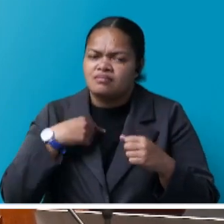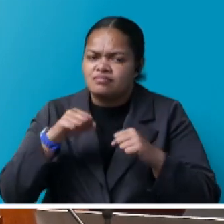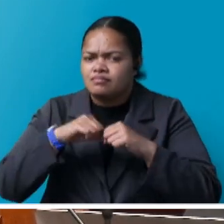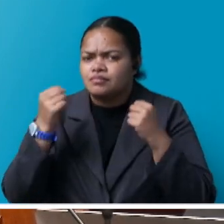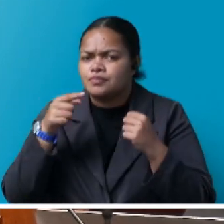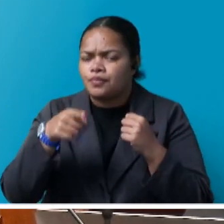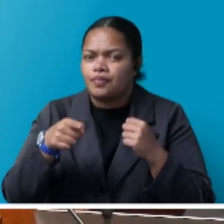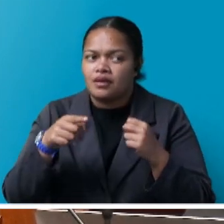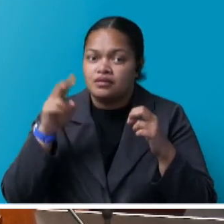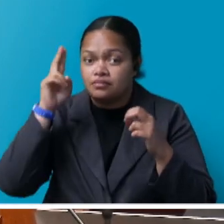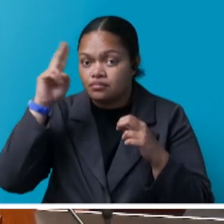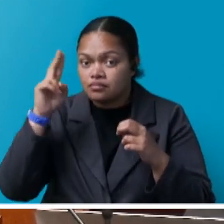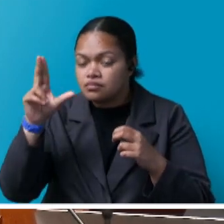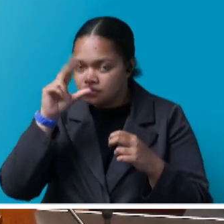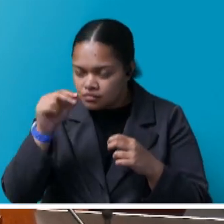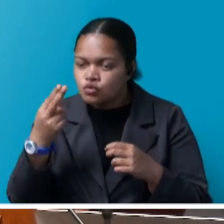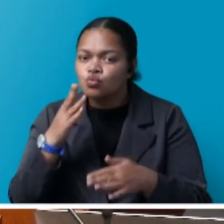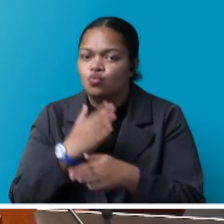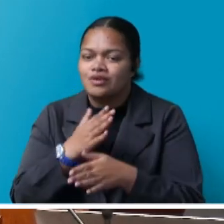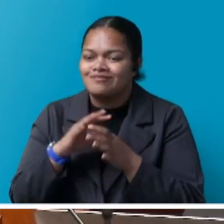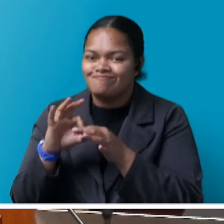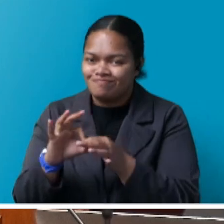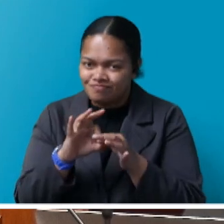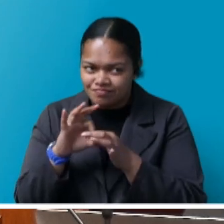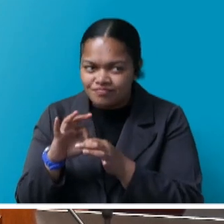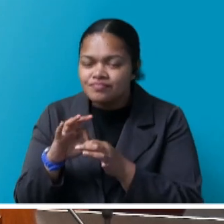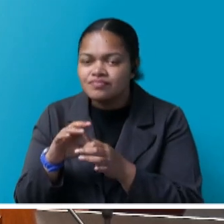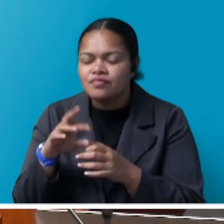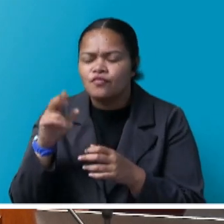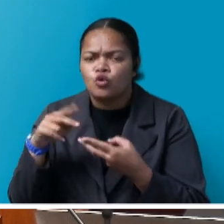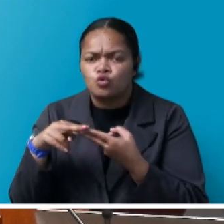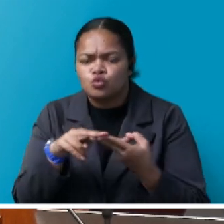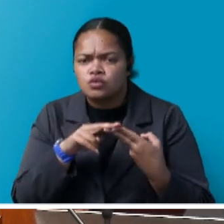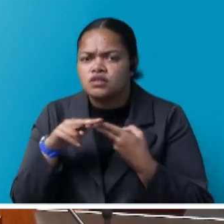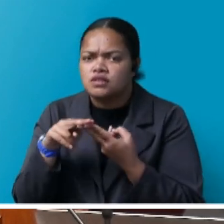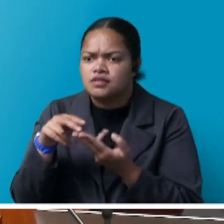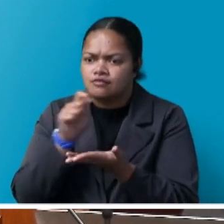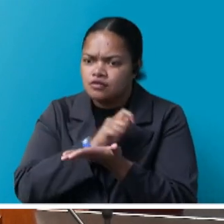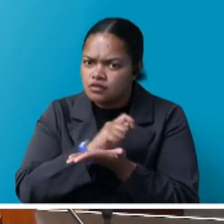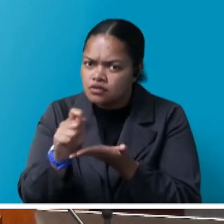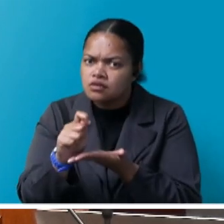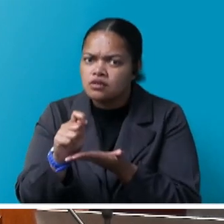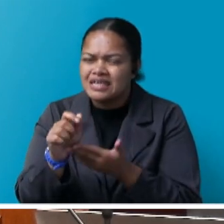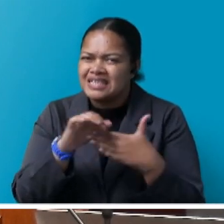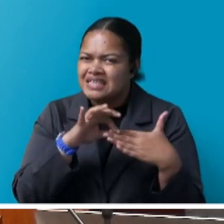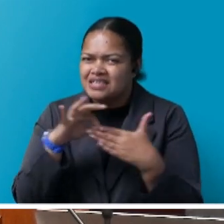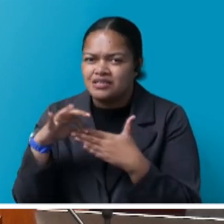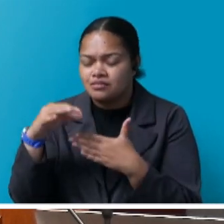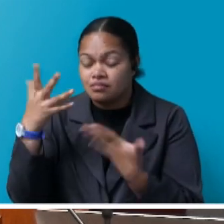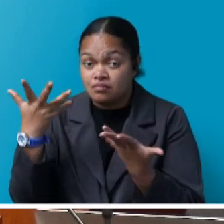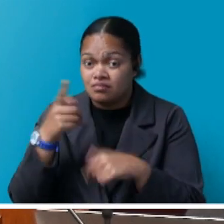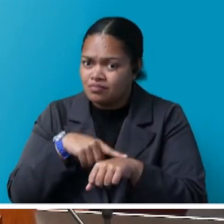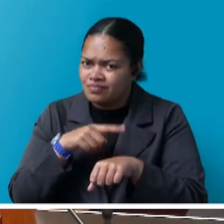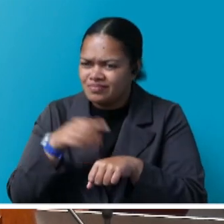depends on our ability to work together. The President's call for unity and transformational leadership is a timely reminder that we must